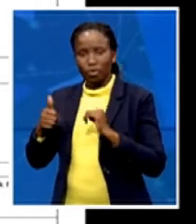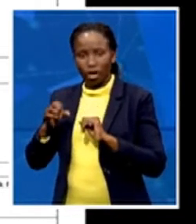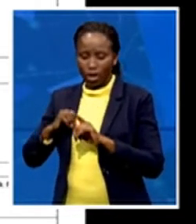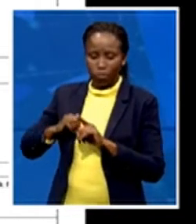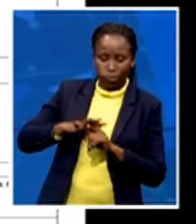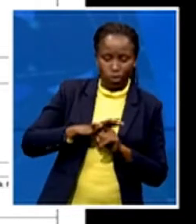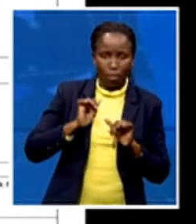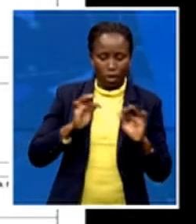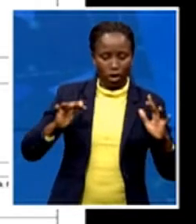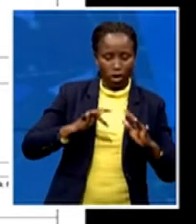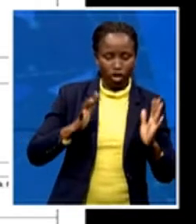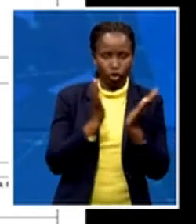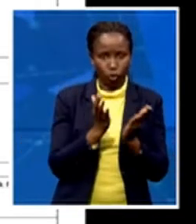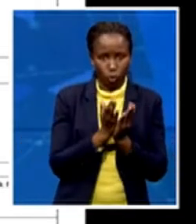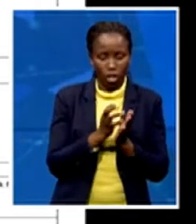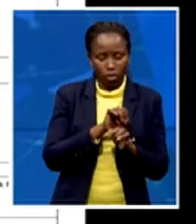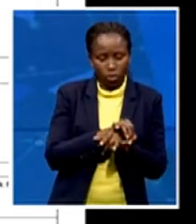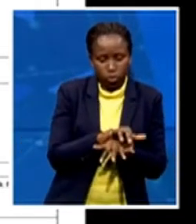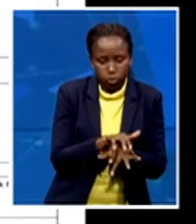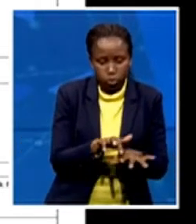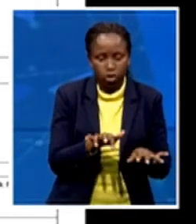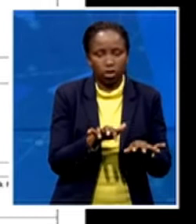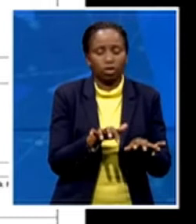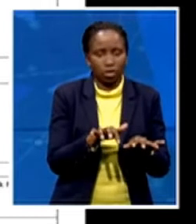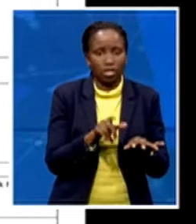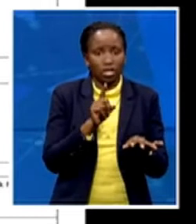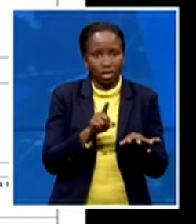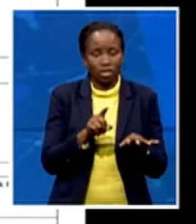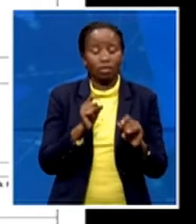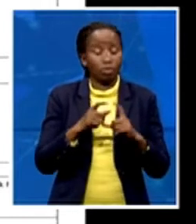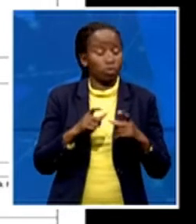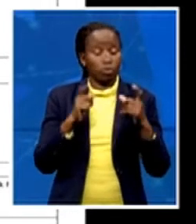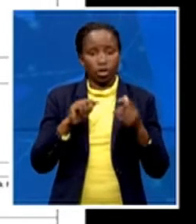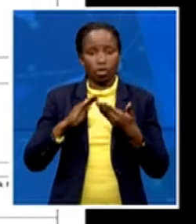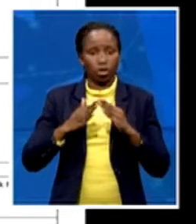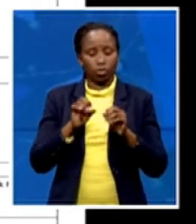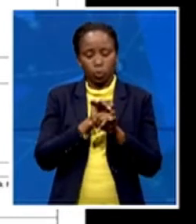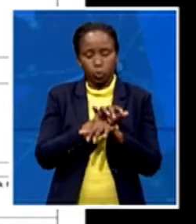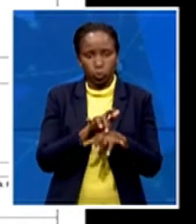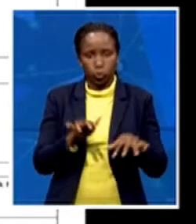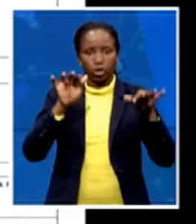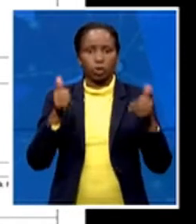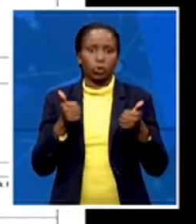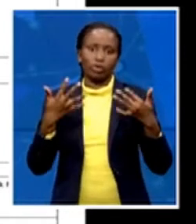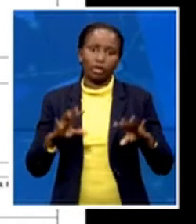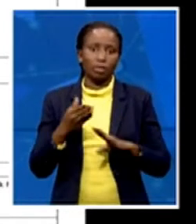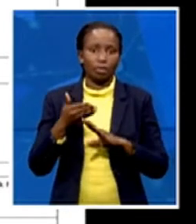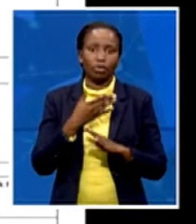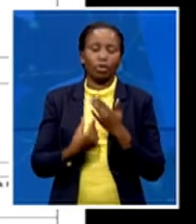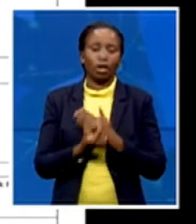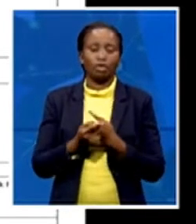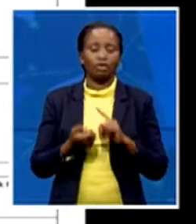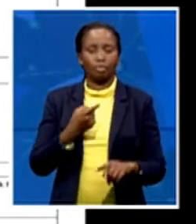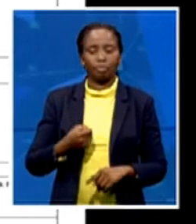really imminent widespread community transmission. The signs are all there. We've been through it before, first wave and second wave. And what we need to